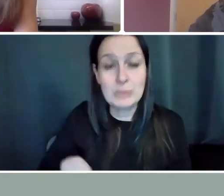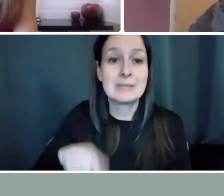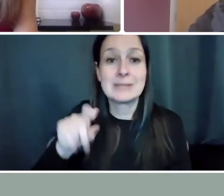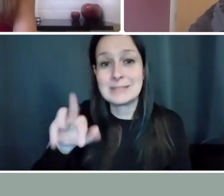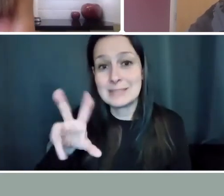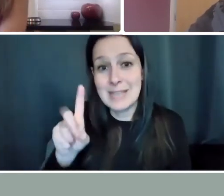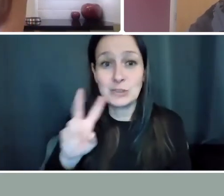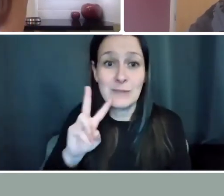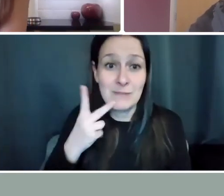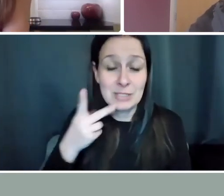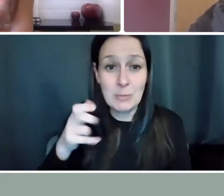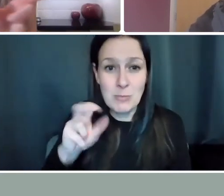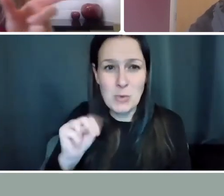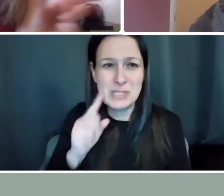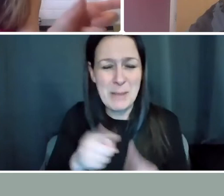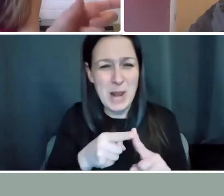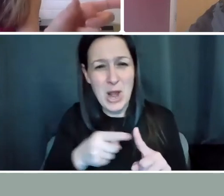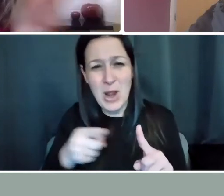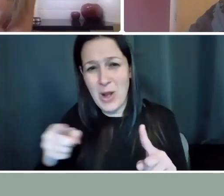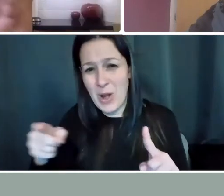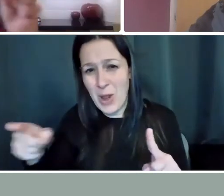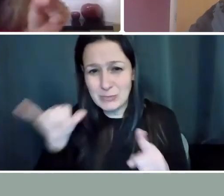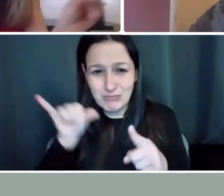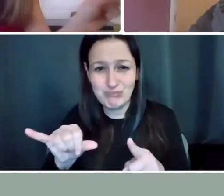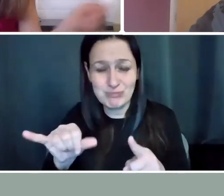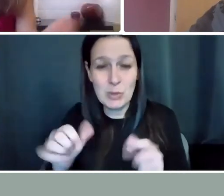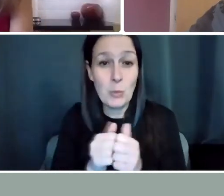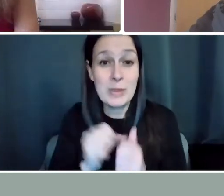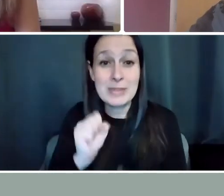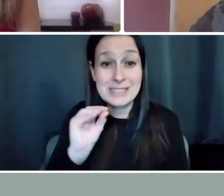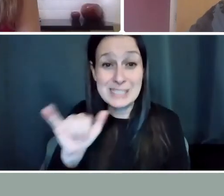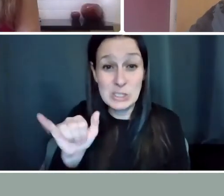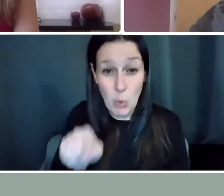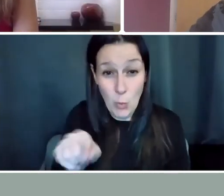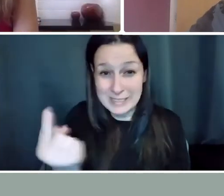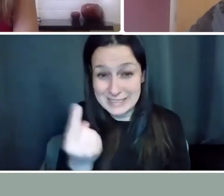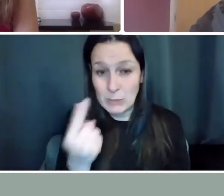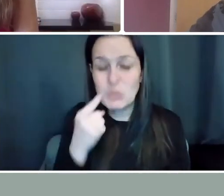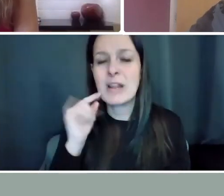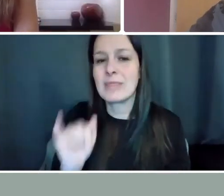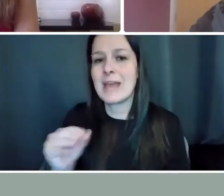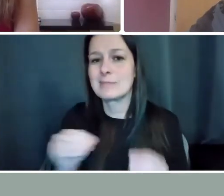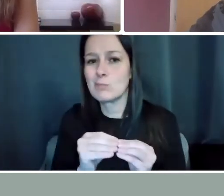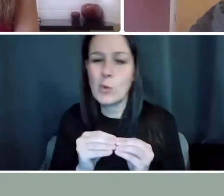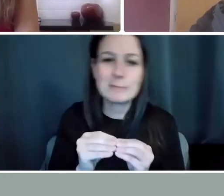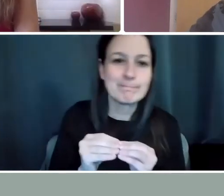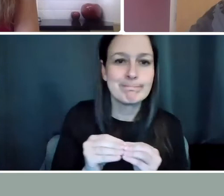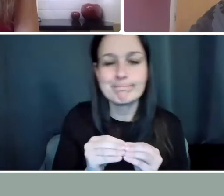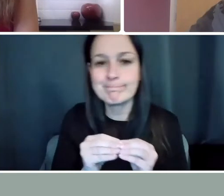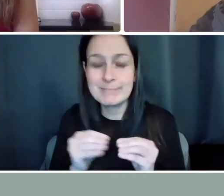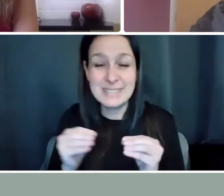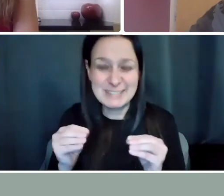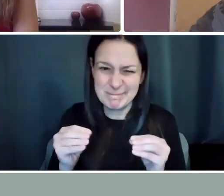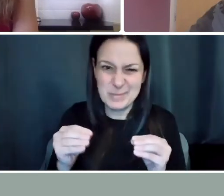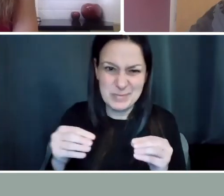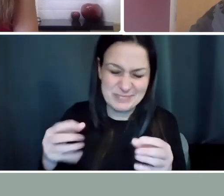vegetable protein, some long words with soy in there somewhere, those are much more concentrated in